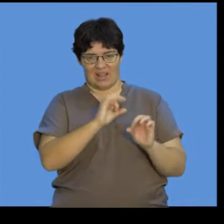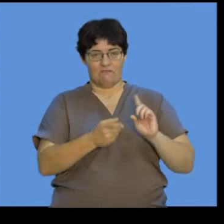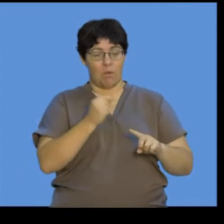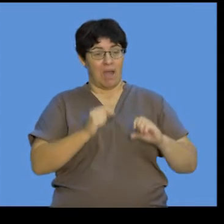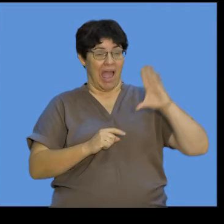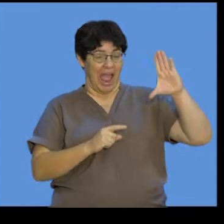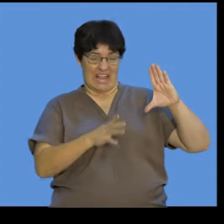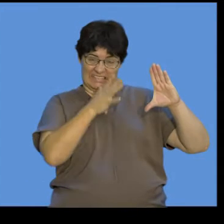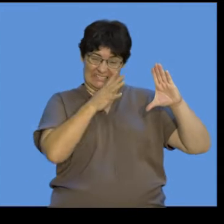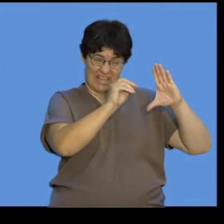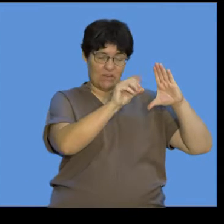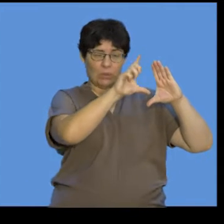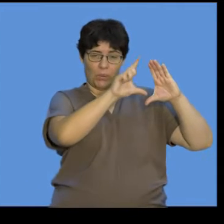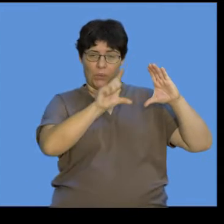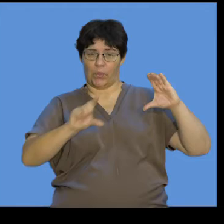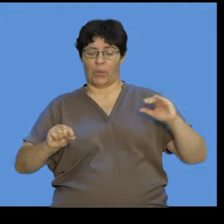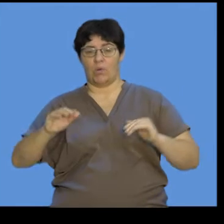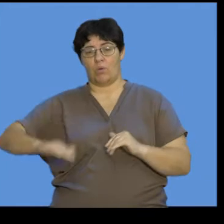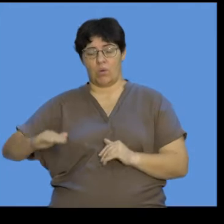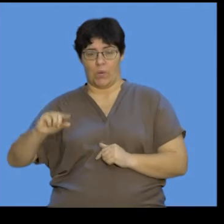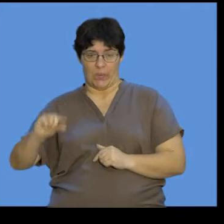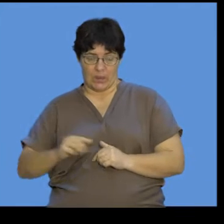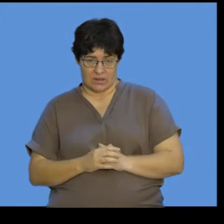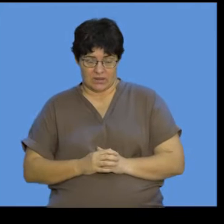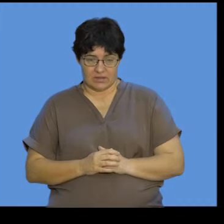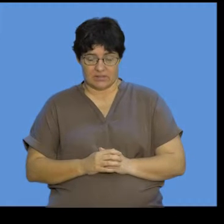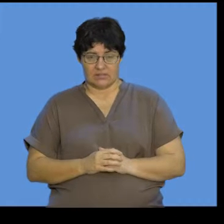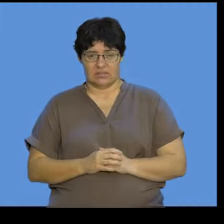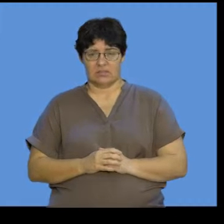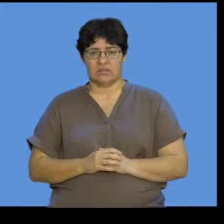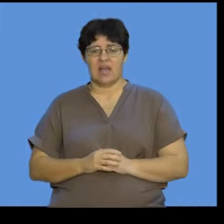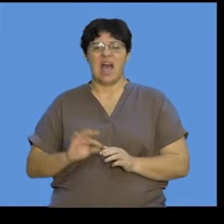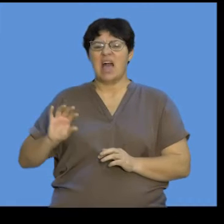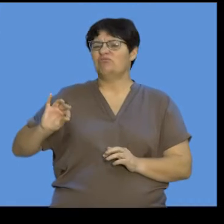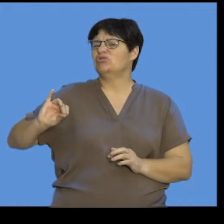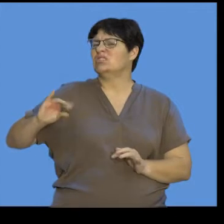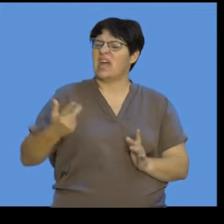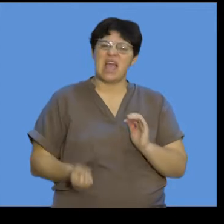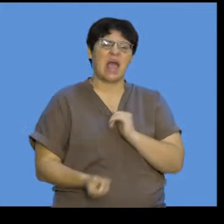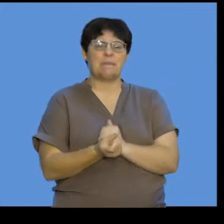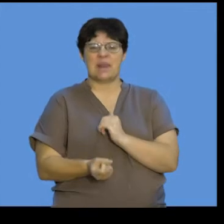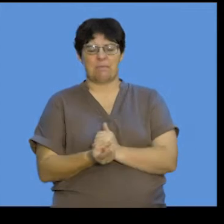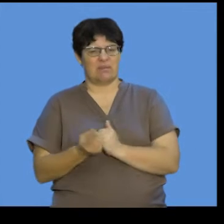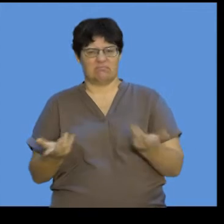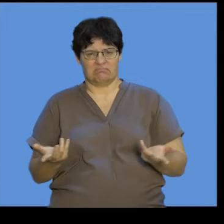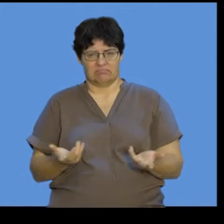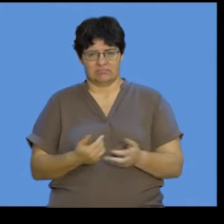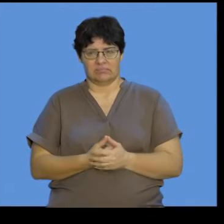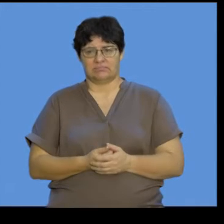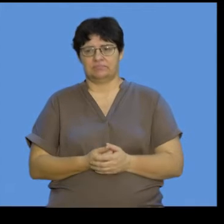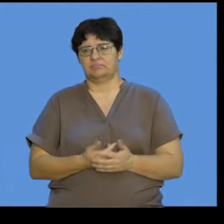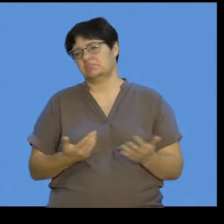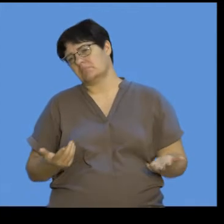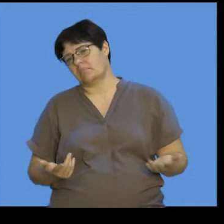high concentration to a region of low concentration. What are some of the, everyday life examples? So if we add, let's say,